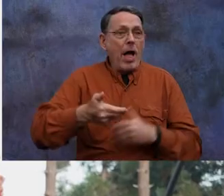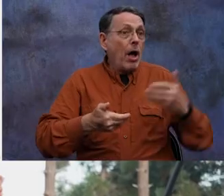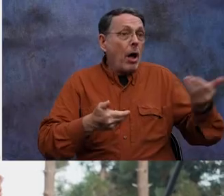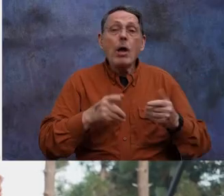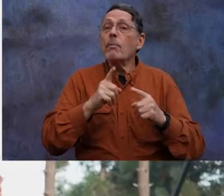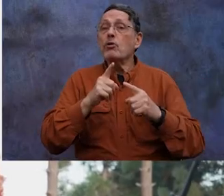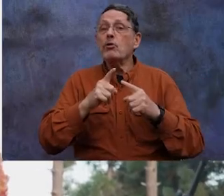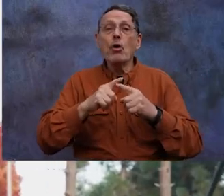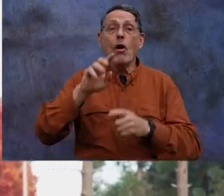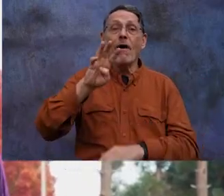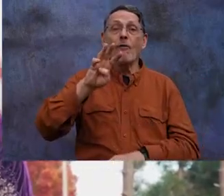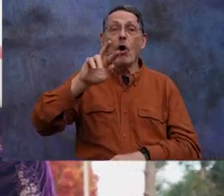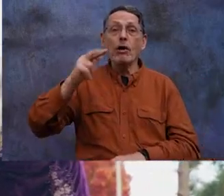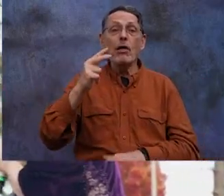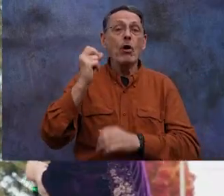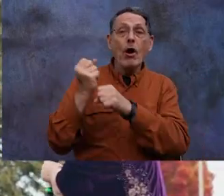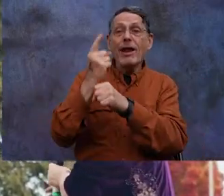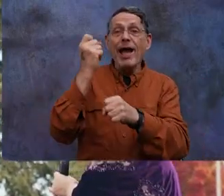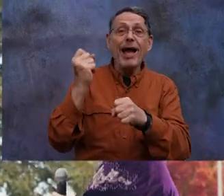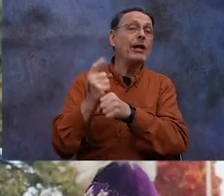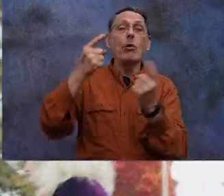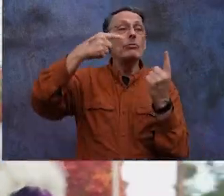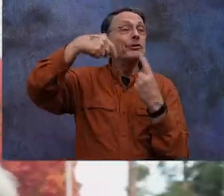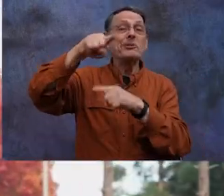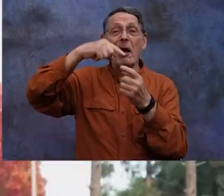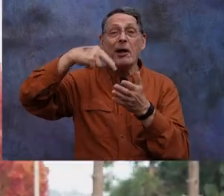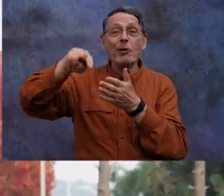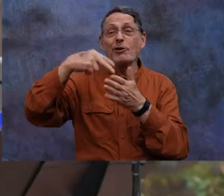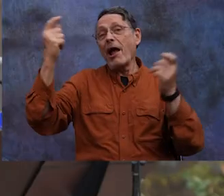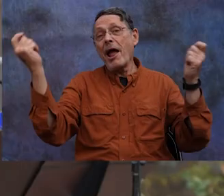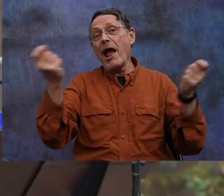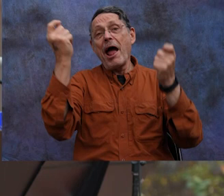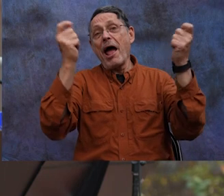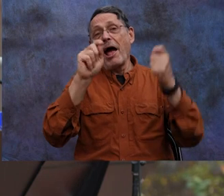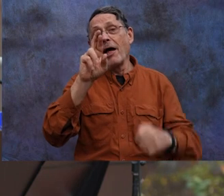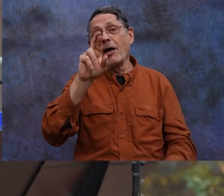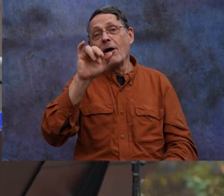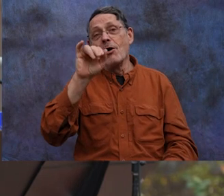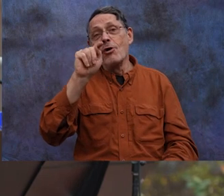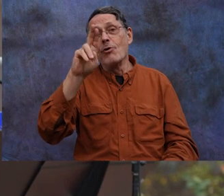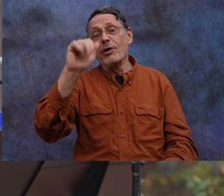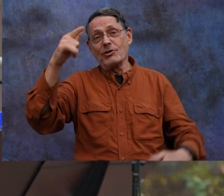the 43rd annual Spiral Dance Ritual. Woo!